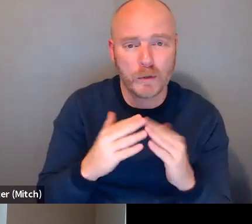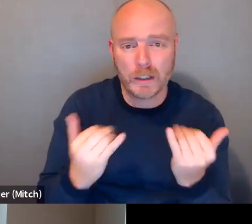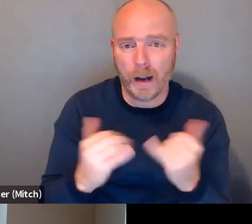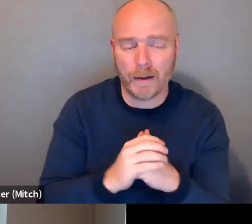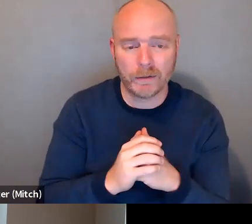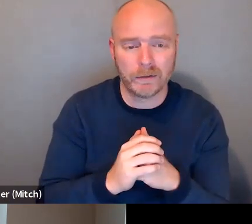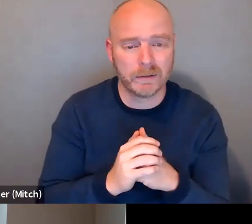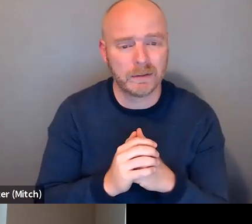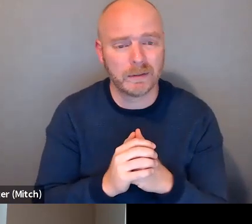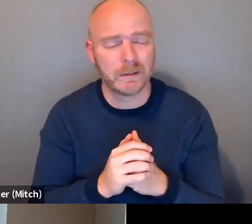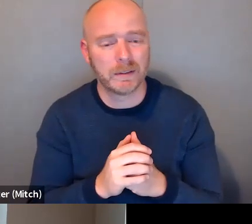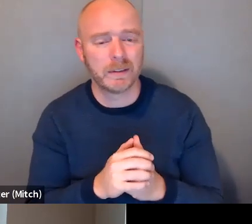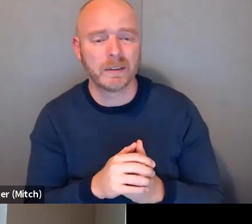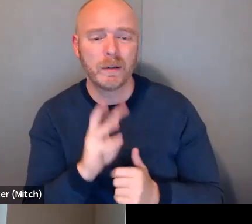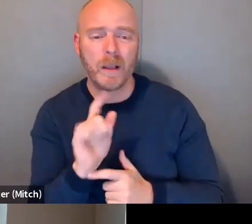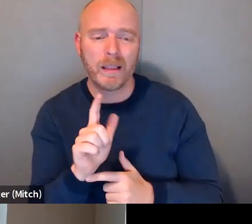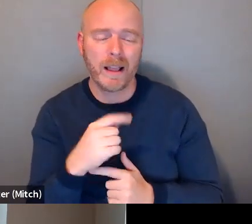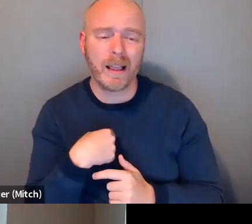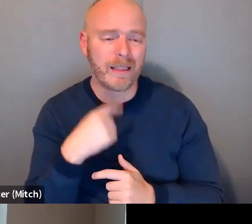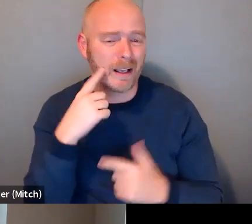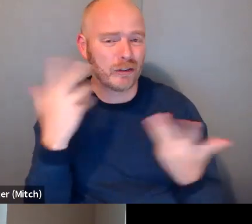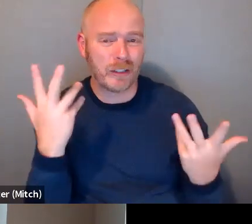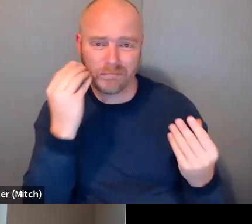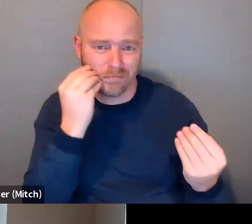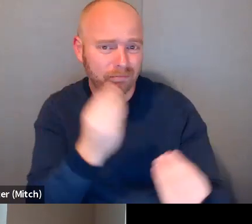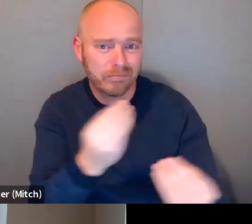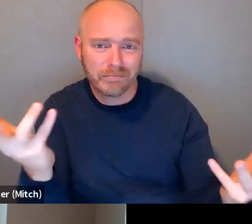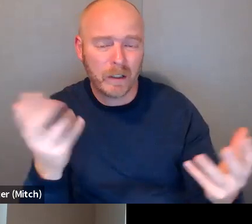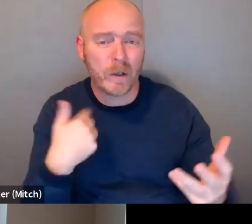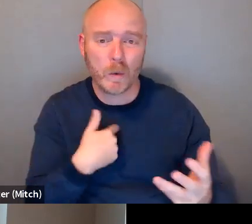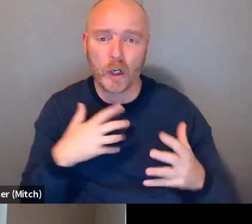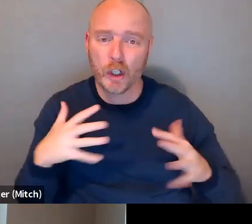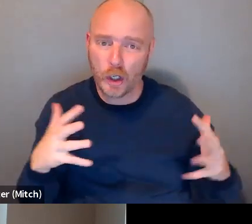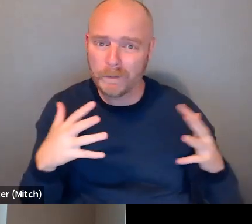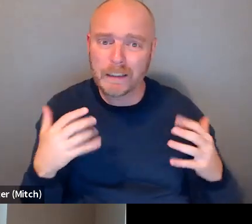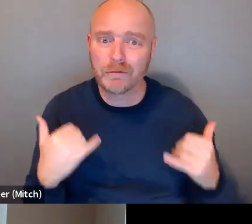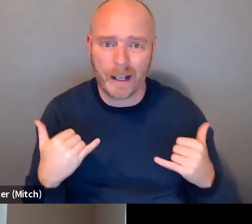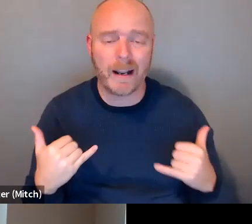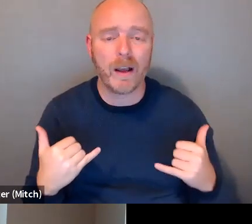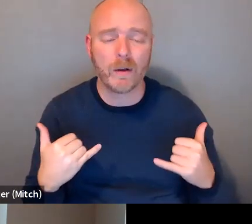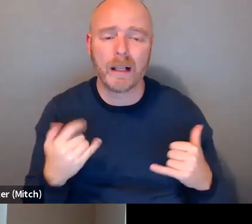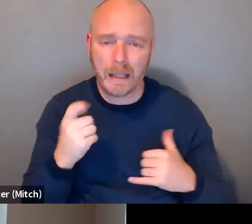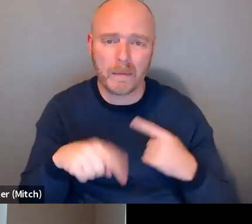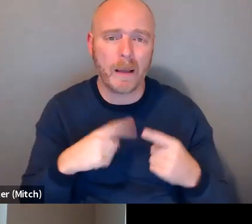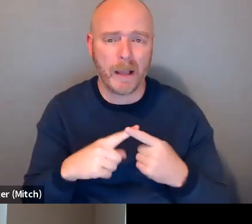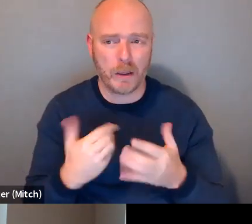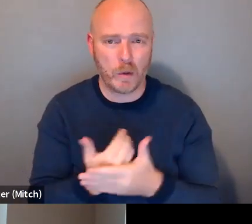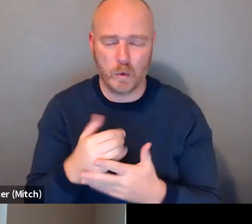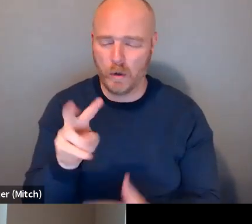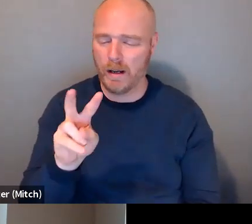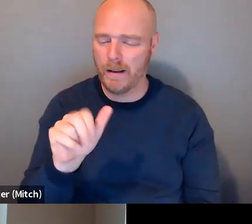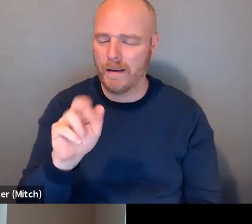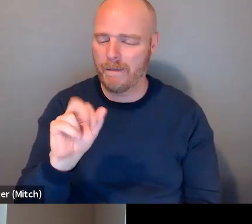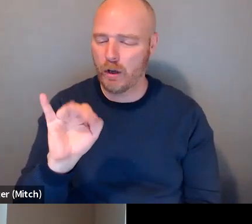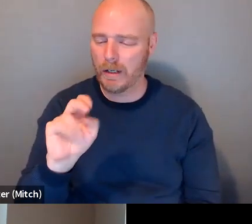now? Well, I think I'll just say that we're nervous right now a bit about this variant. We're